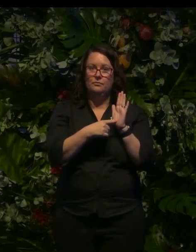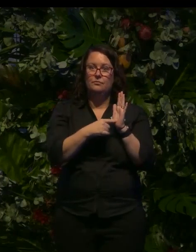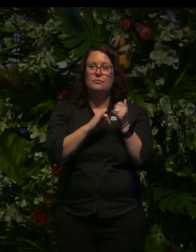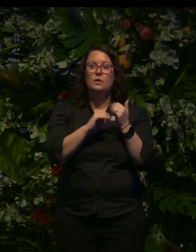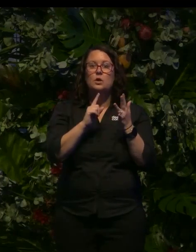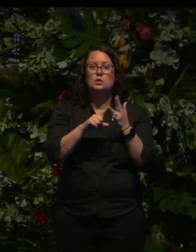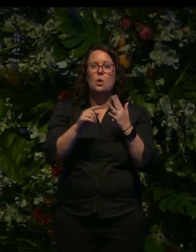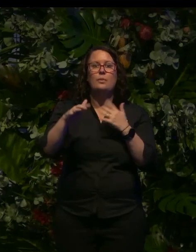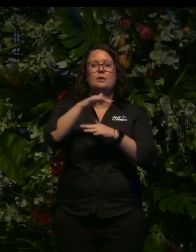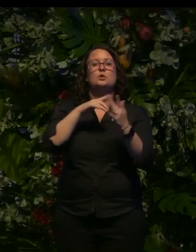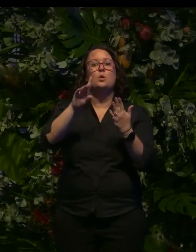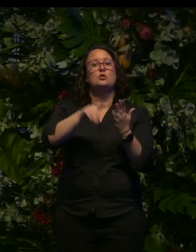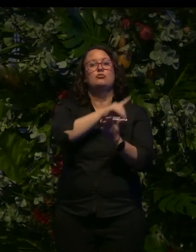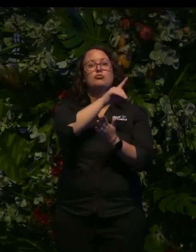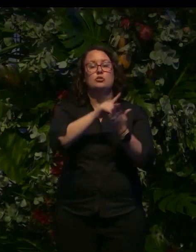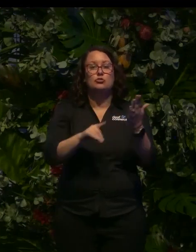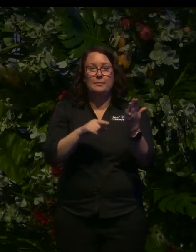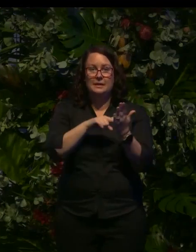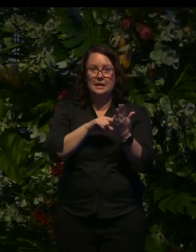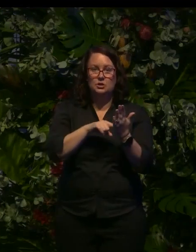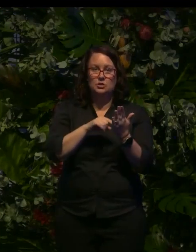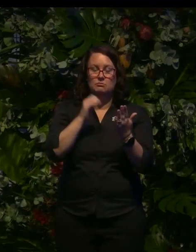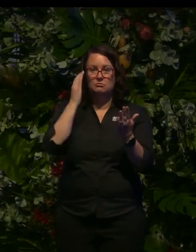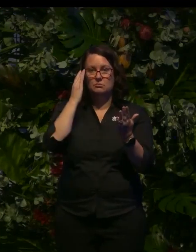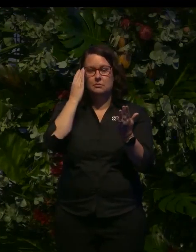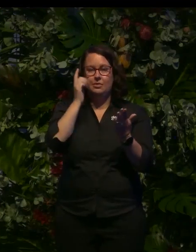social discrimination, that laws was,